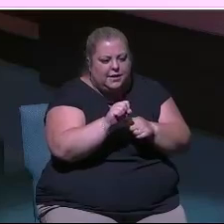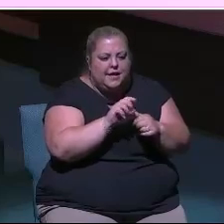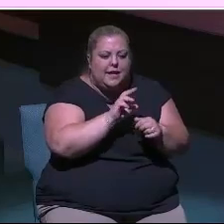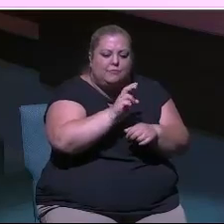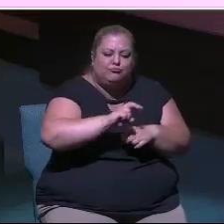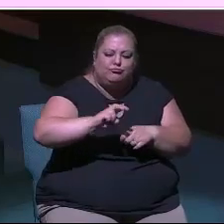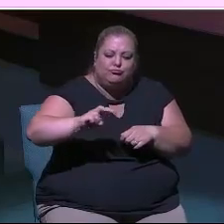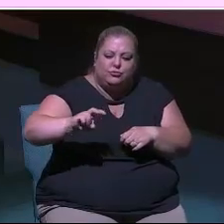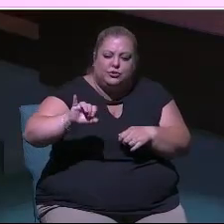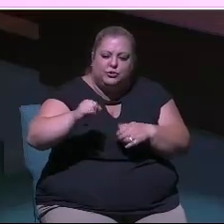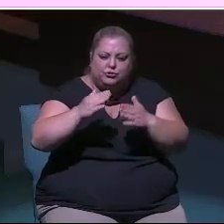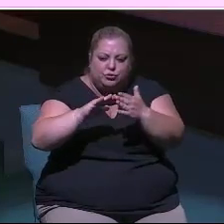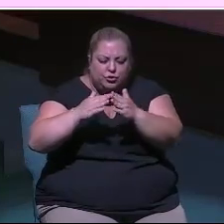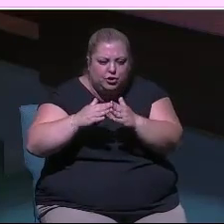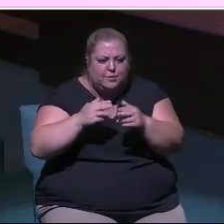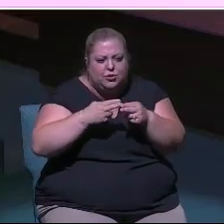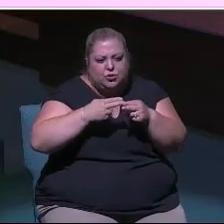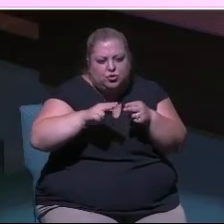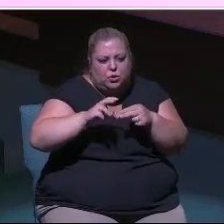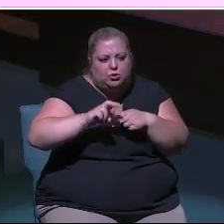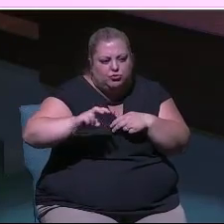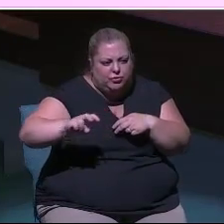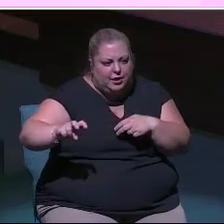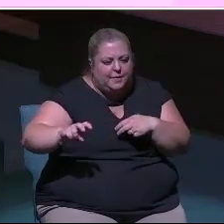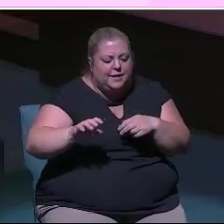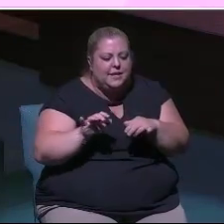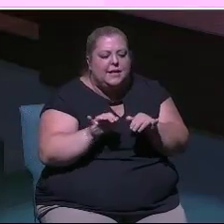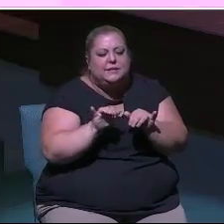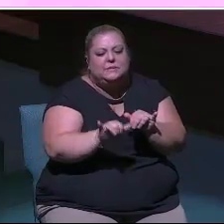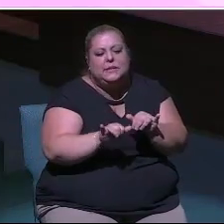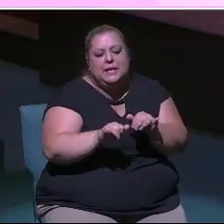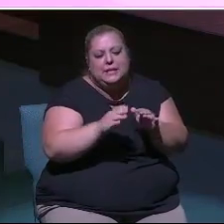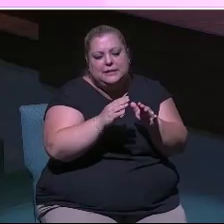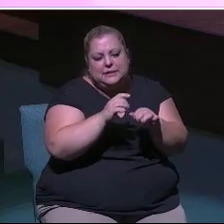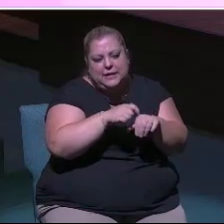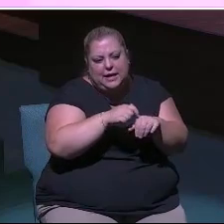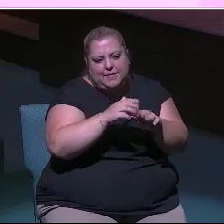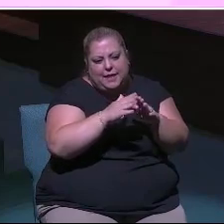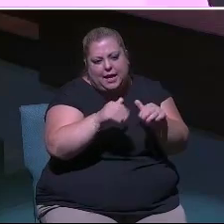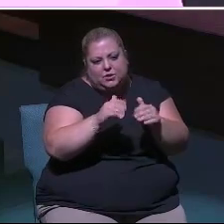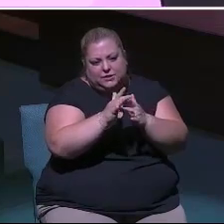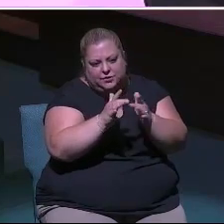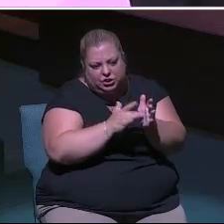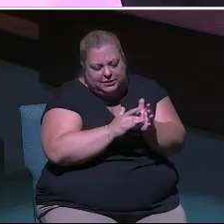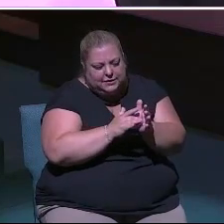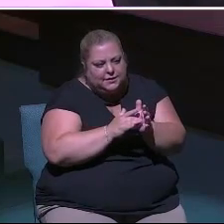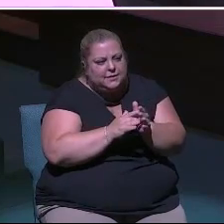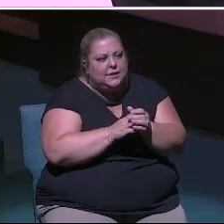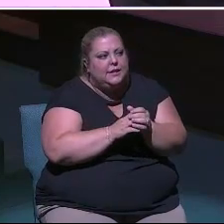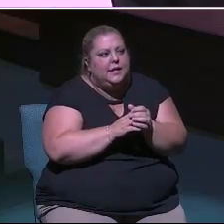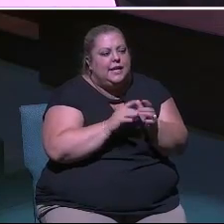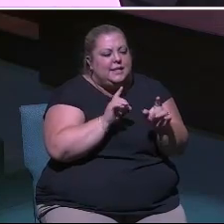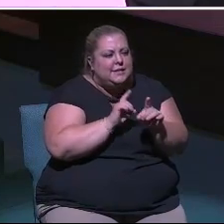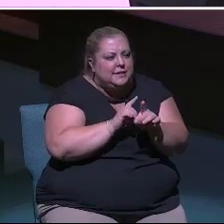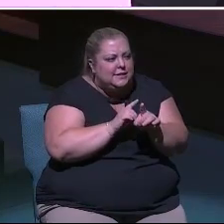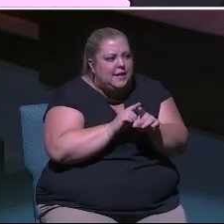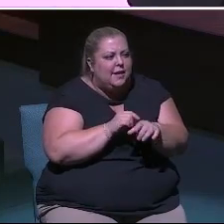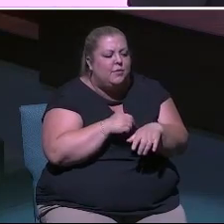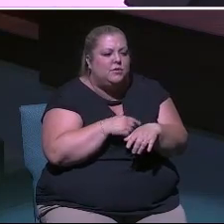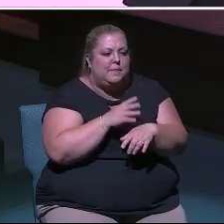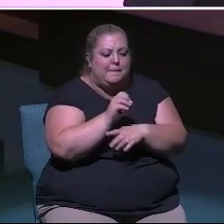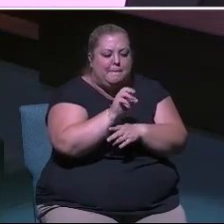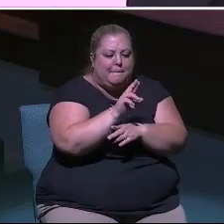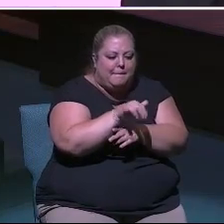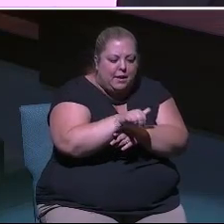and they would spend time there in the house of Jesus, and the disciples would hang out at Mary and Martha and Lazarus'